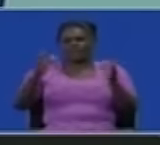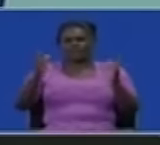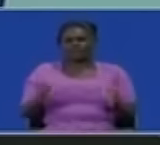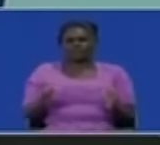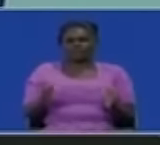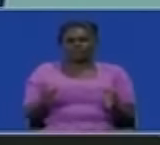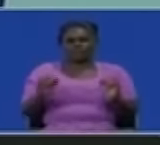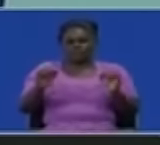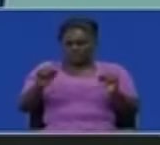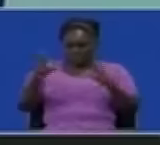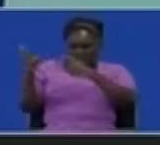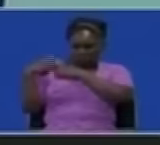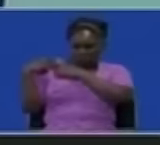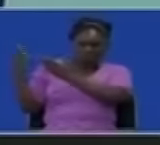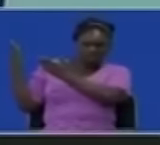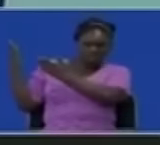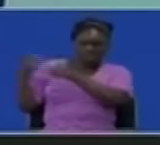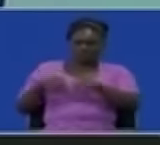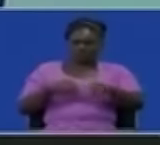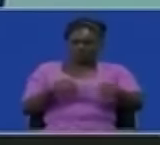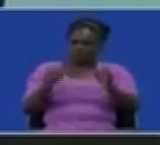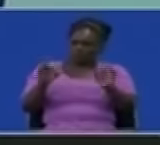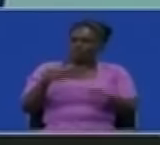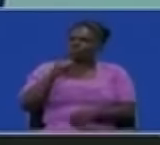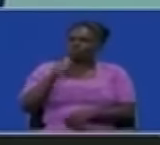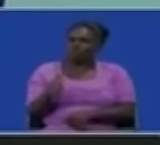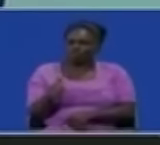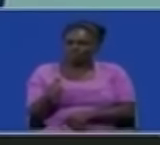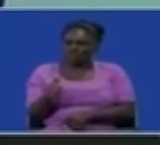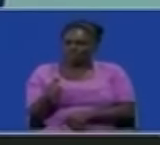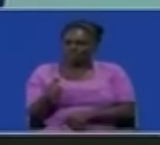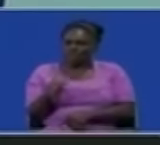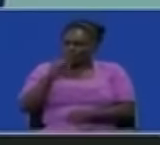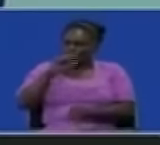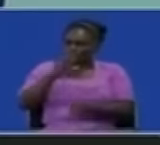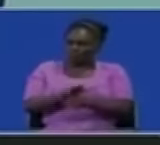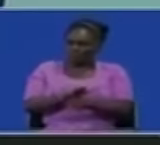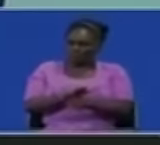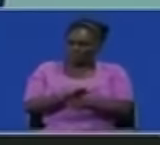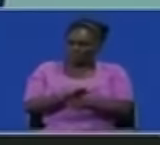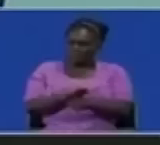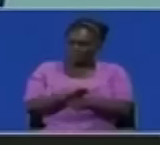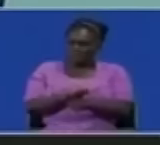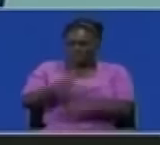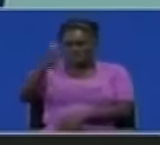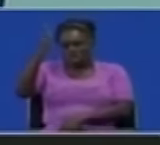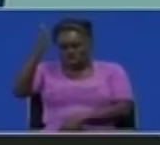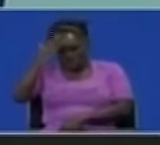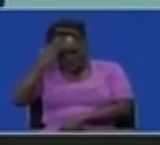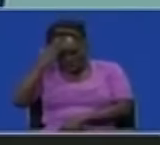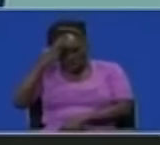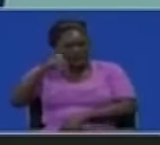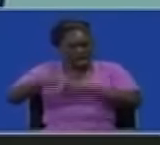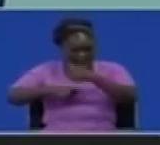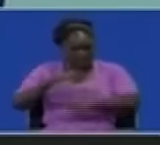They are responsible for ensuring that this is adhered to. If not, this is what the Cabinet Secretary is promising, and from what we've seen, we know him to be a man